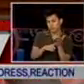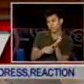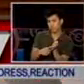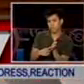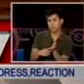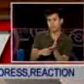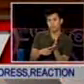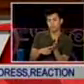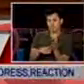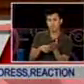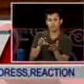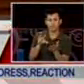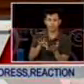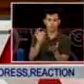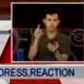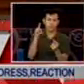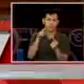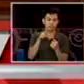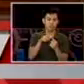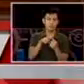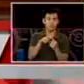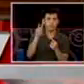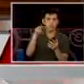we determined was up to